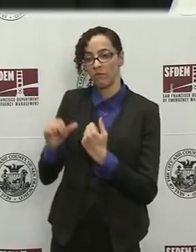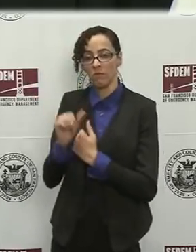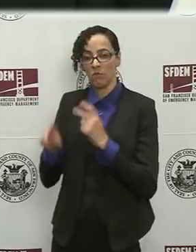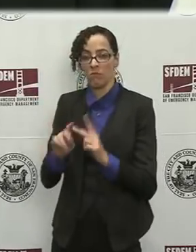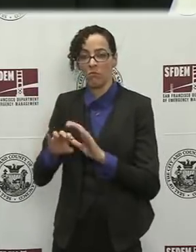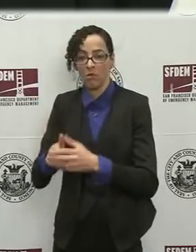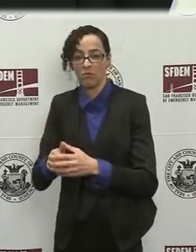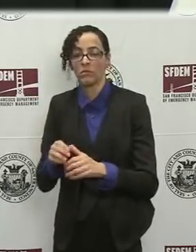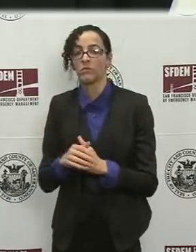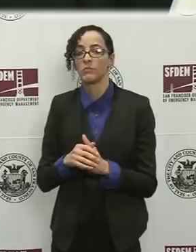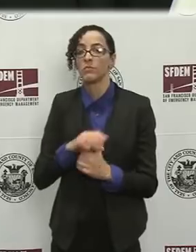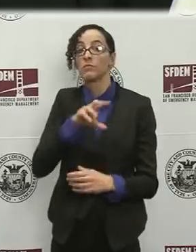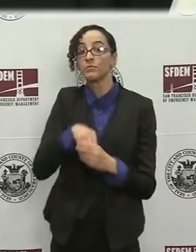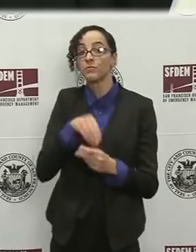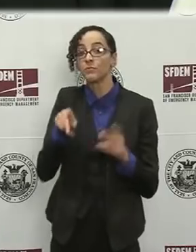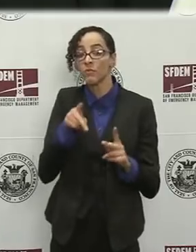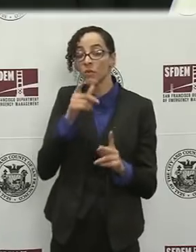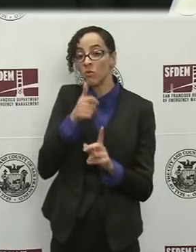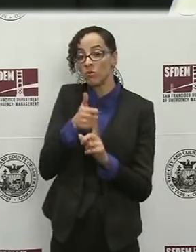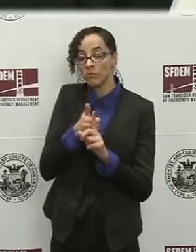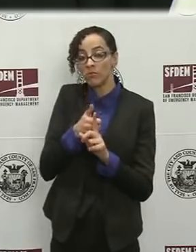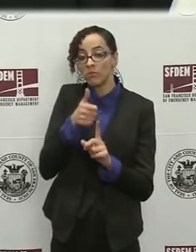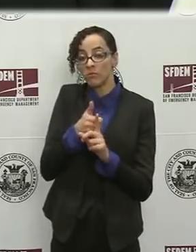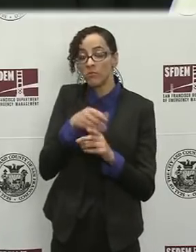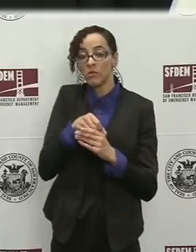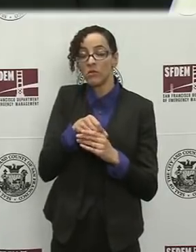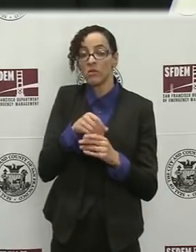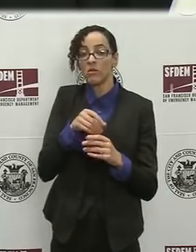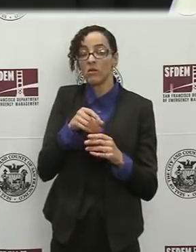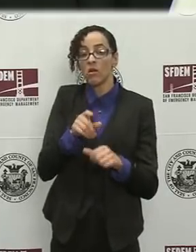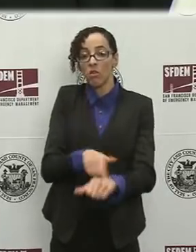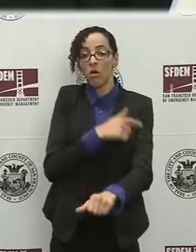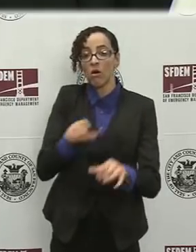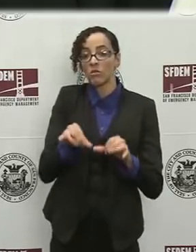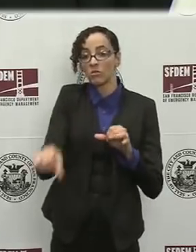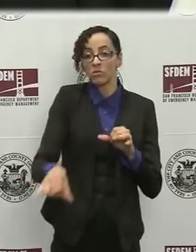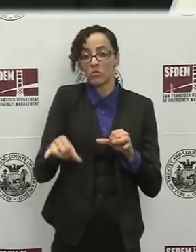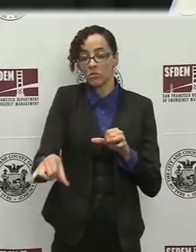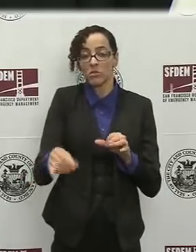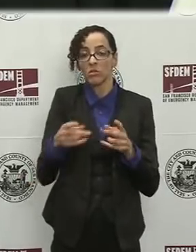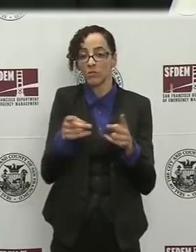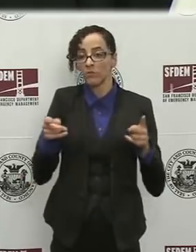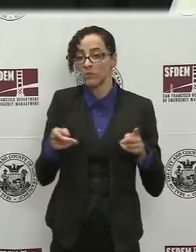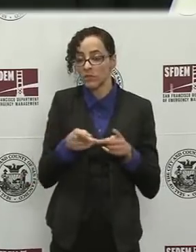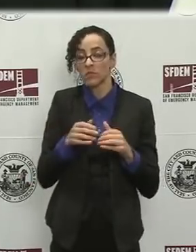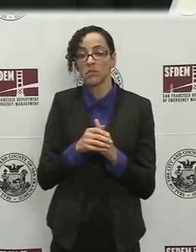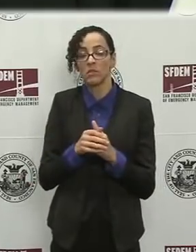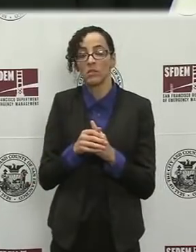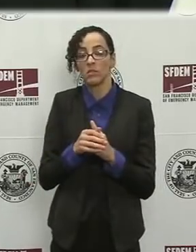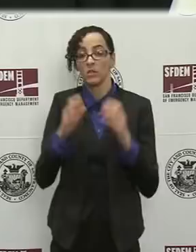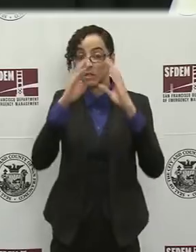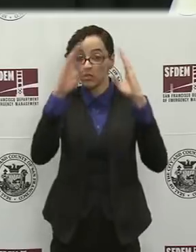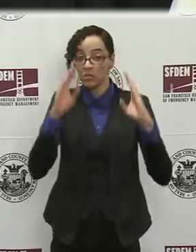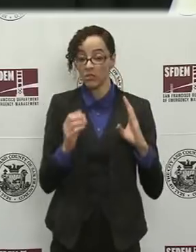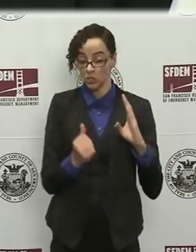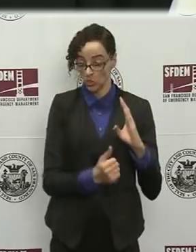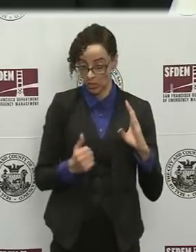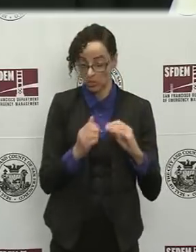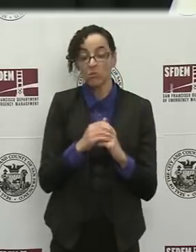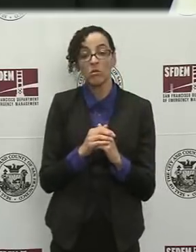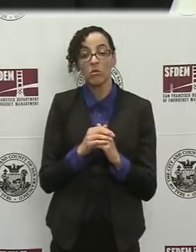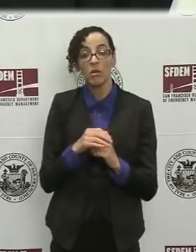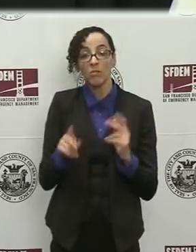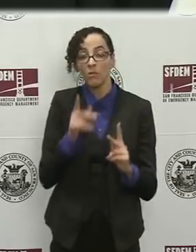those in long-term care facilities, shelters, people over 60, and those with underlying health conditions.